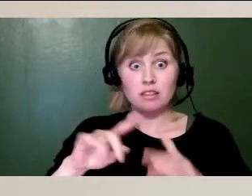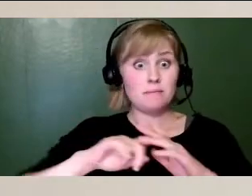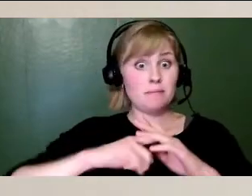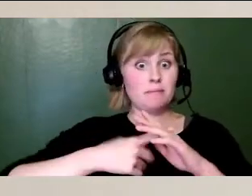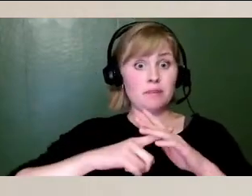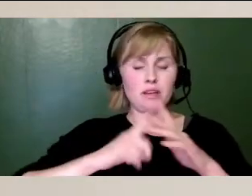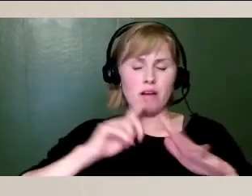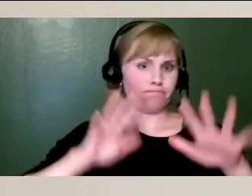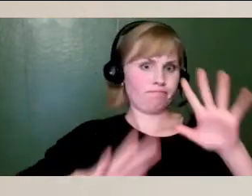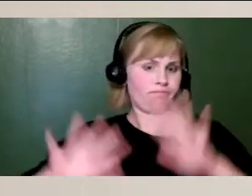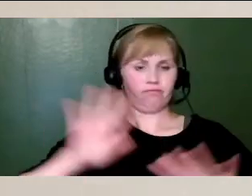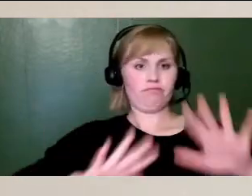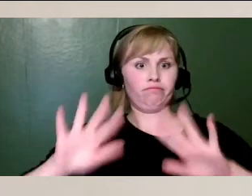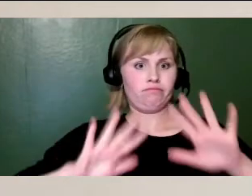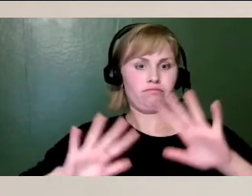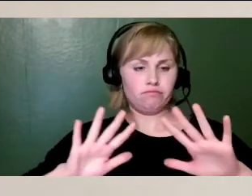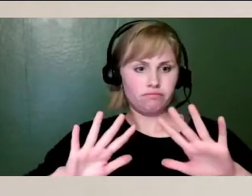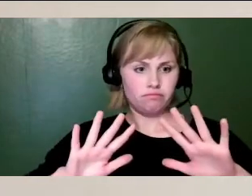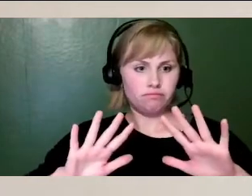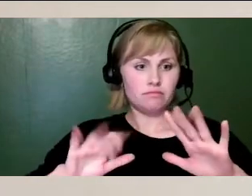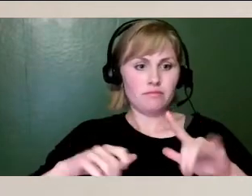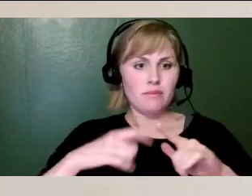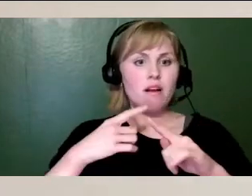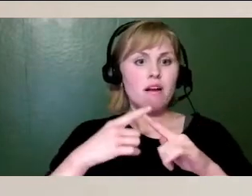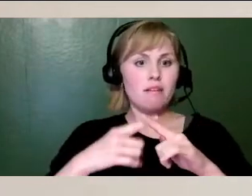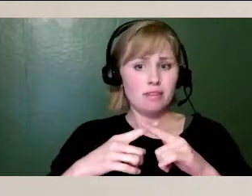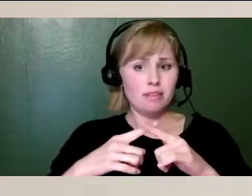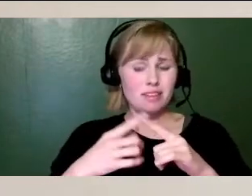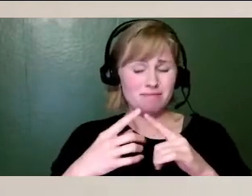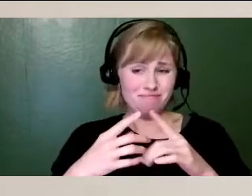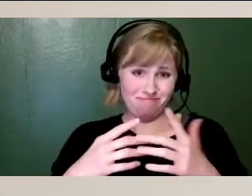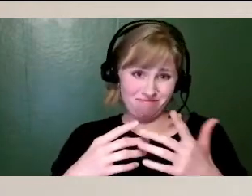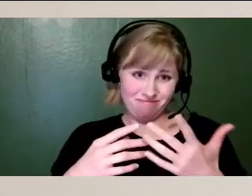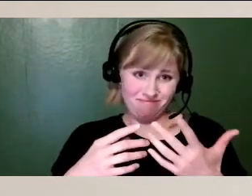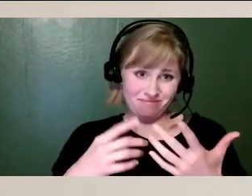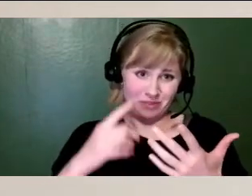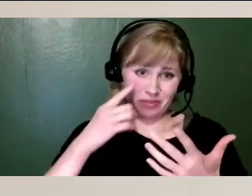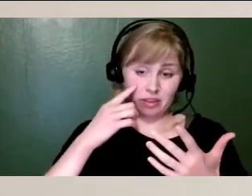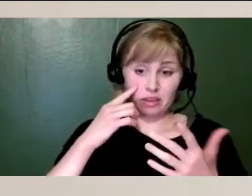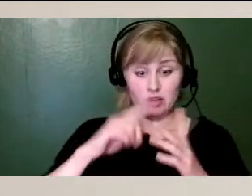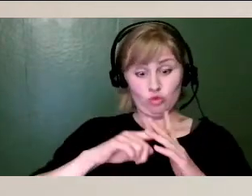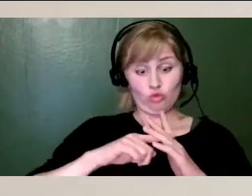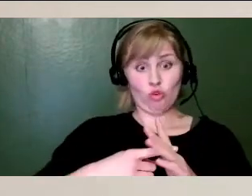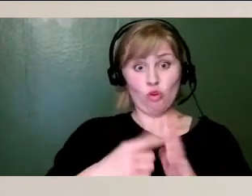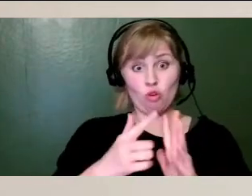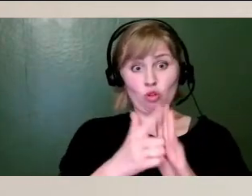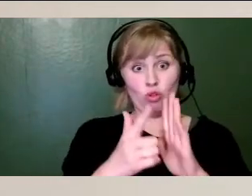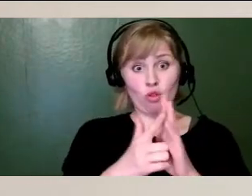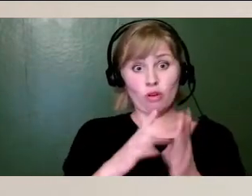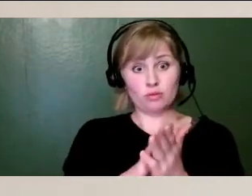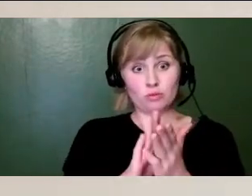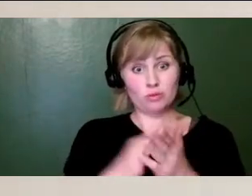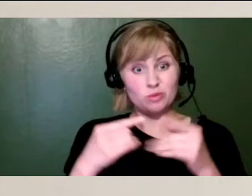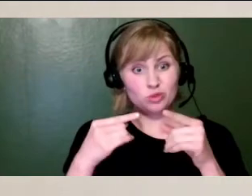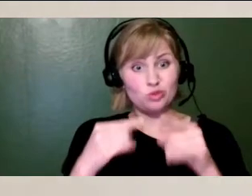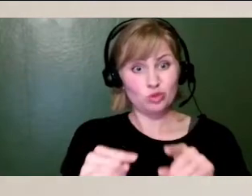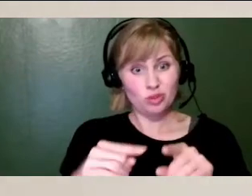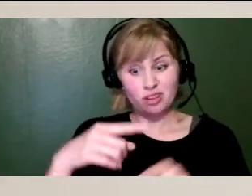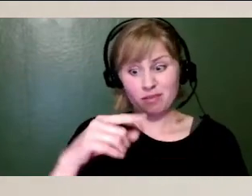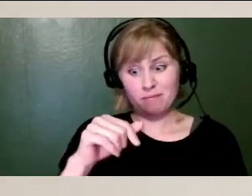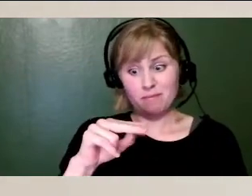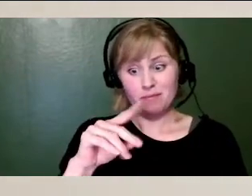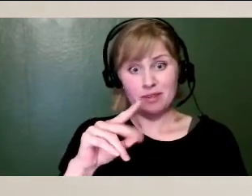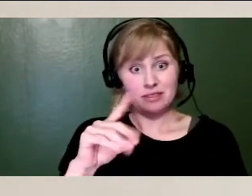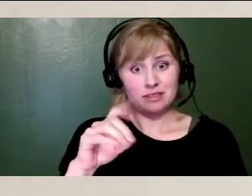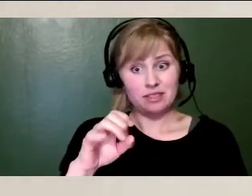unfamiliar. Theoretically, starting law school in a pandemic sounds like an impossible situation. Thankfully, we get to experience